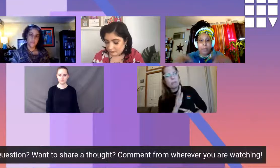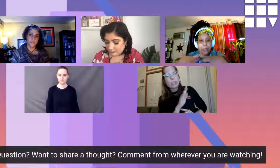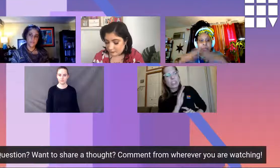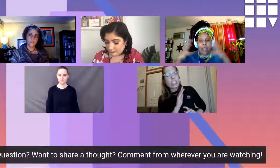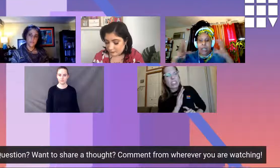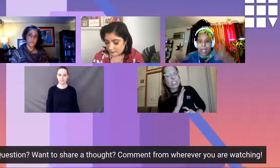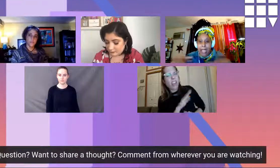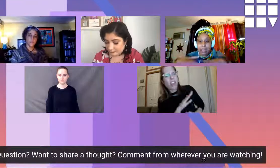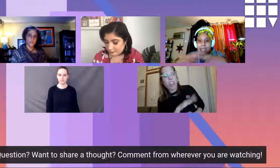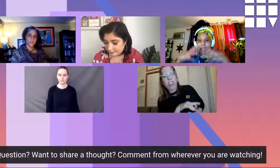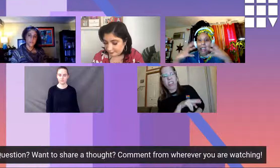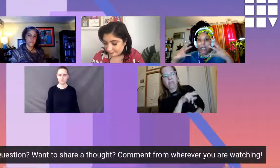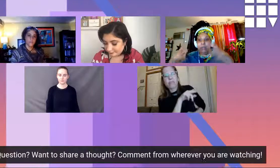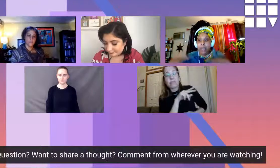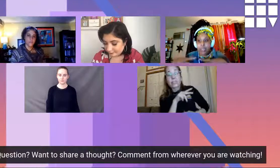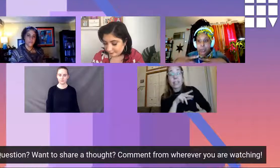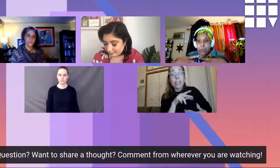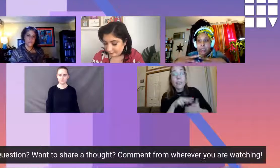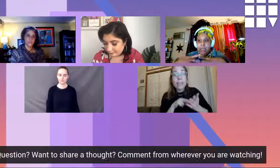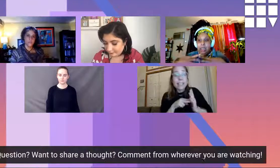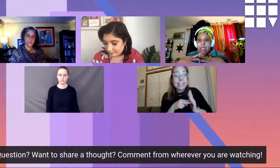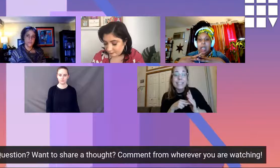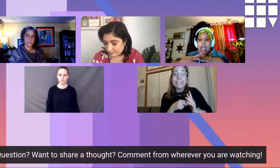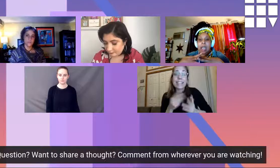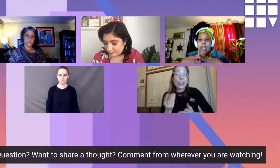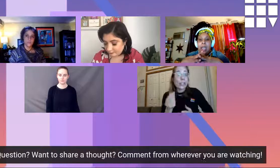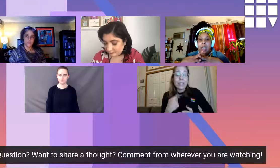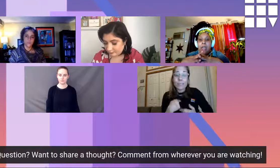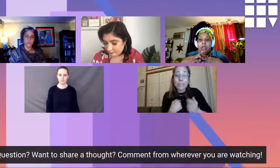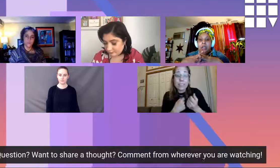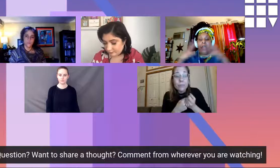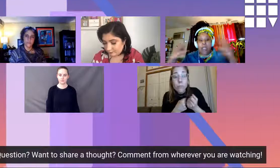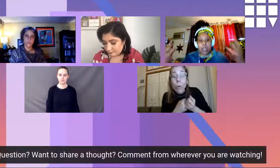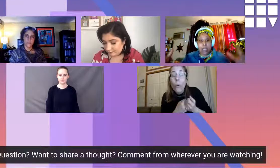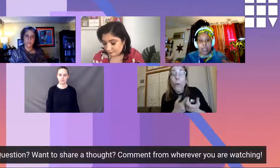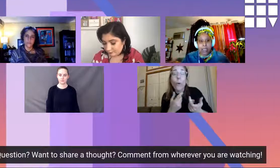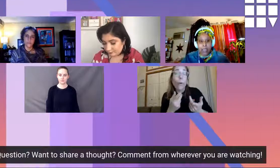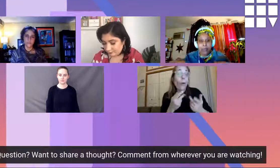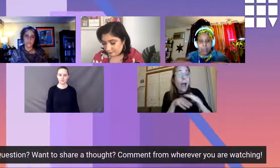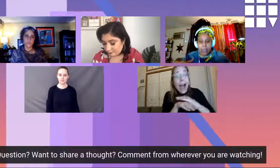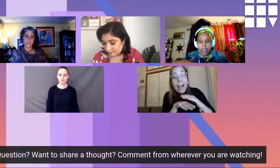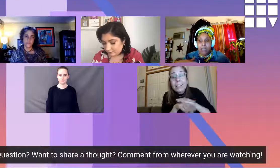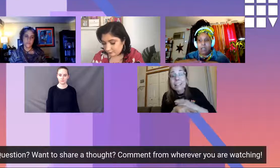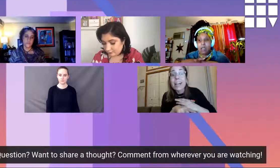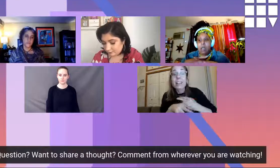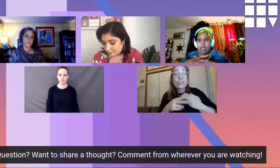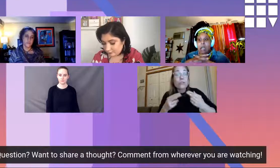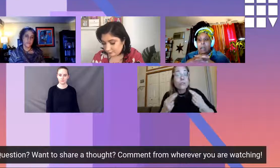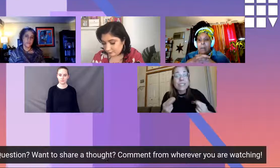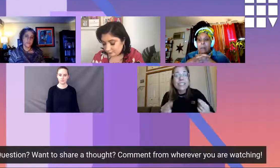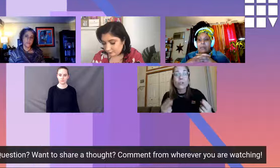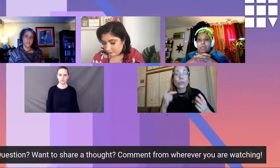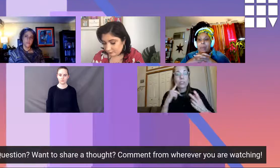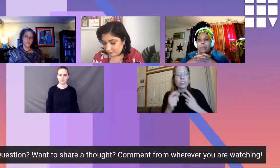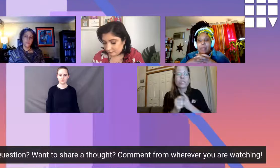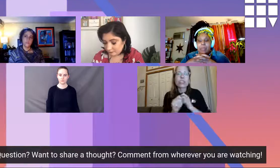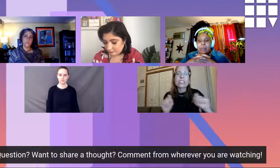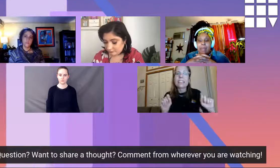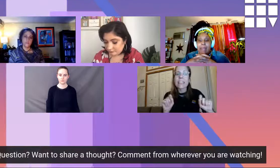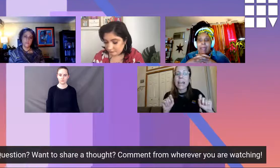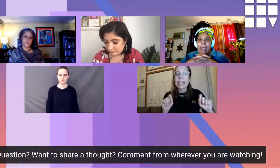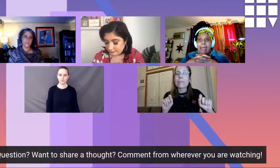the support and access and resources and creating a safe space.